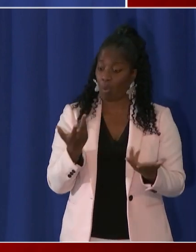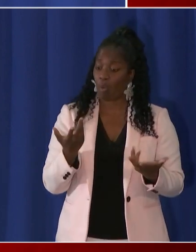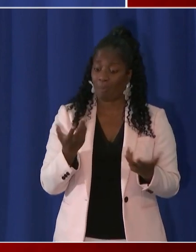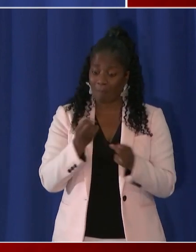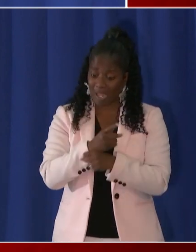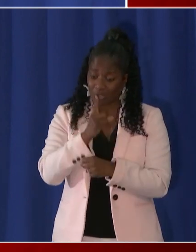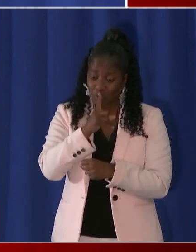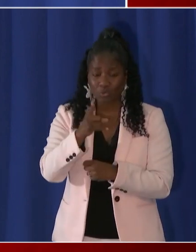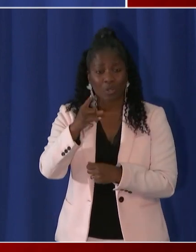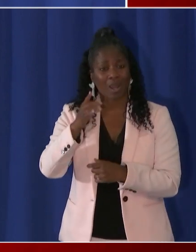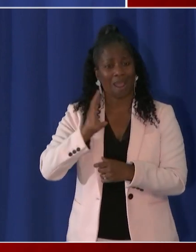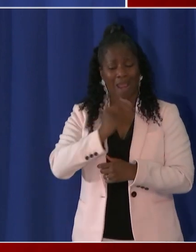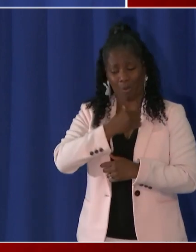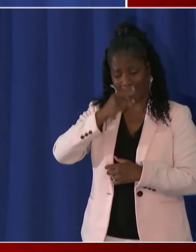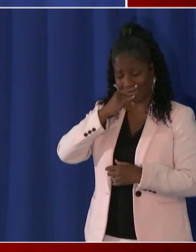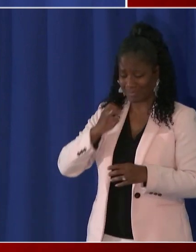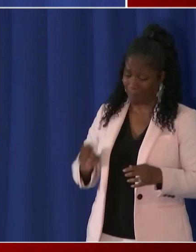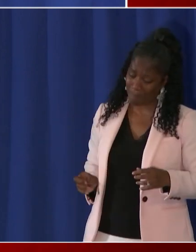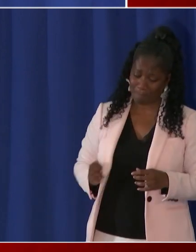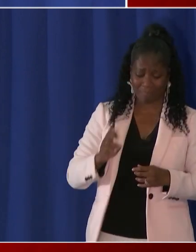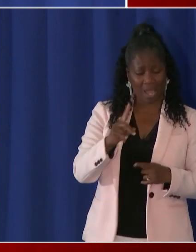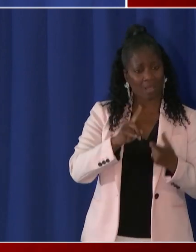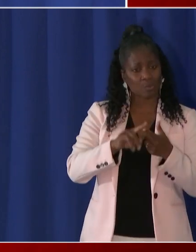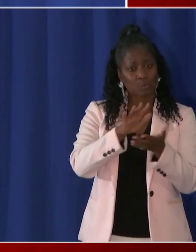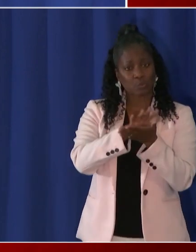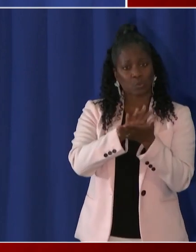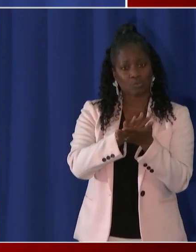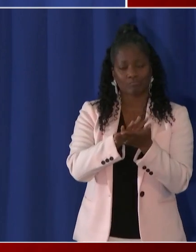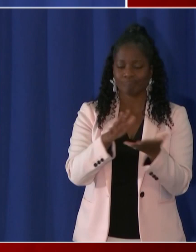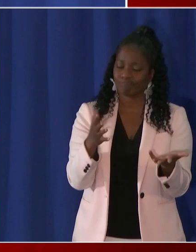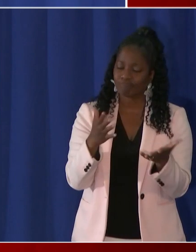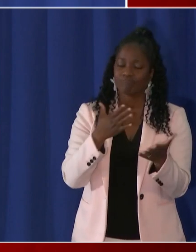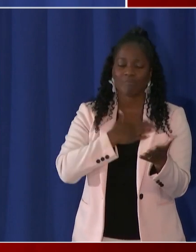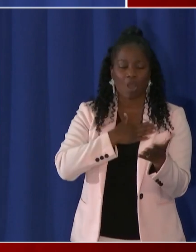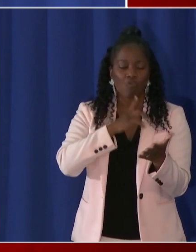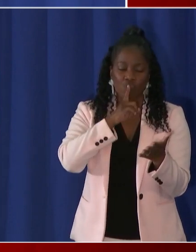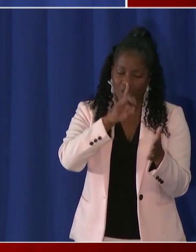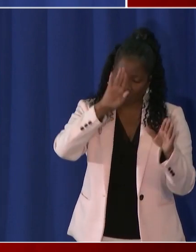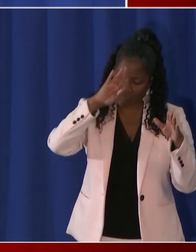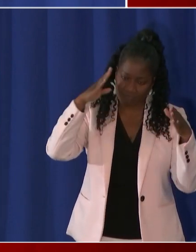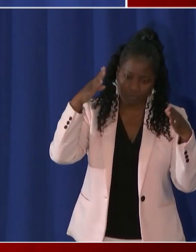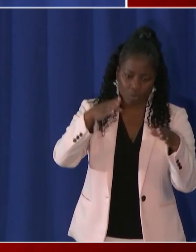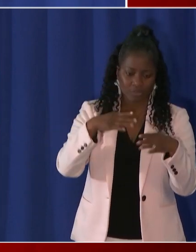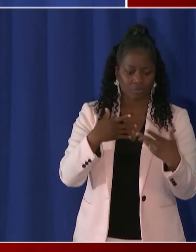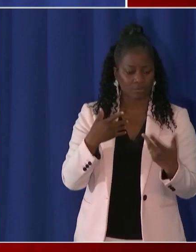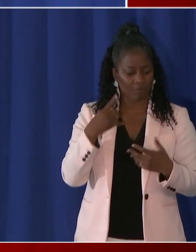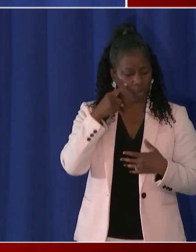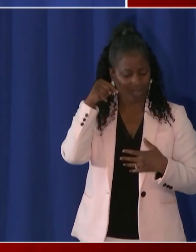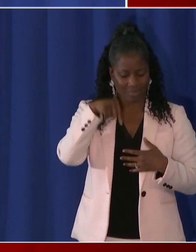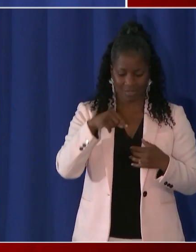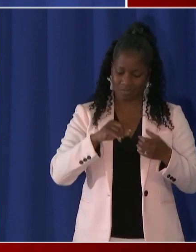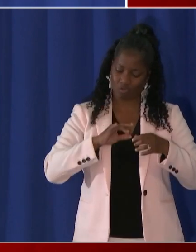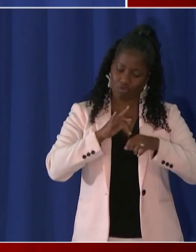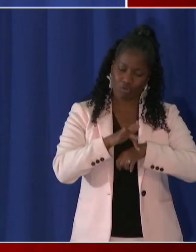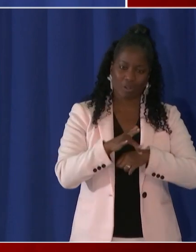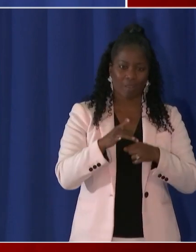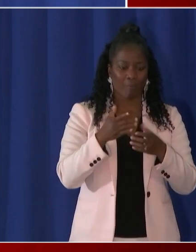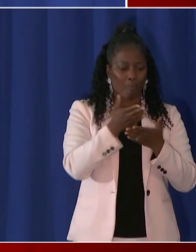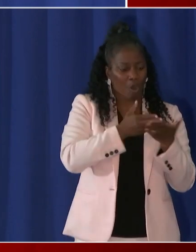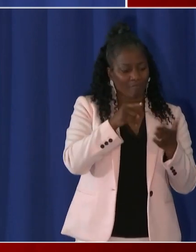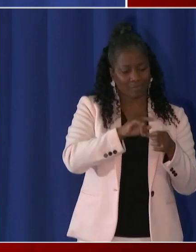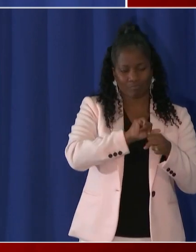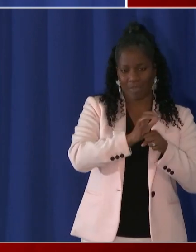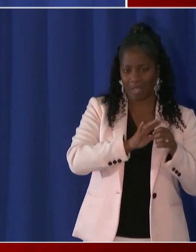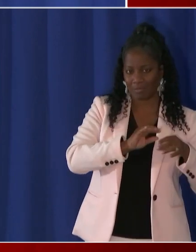kids back in school was my real focus at the early part of this pandemic, because